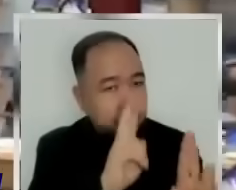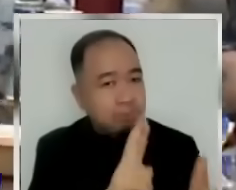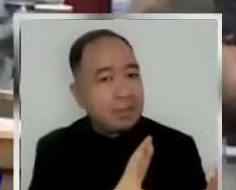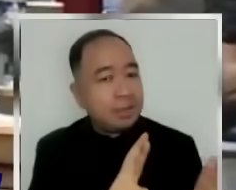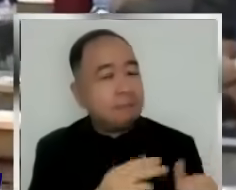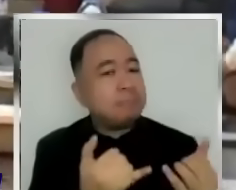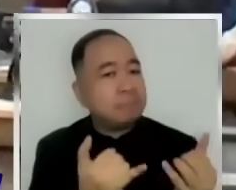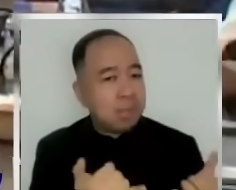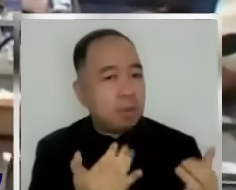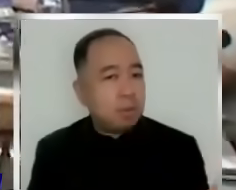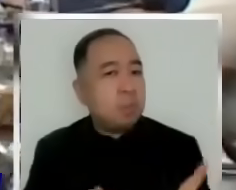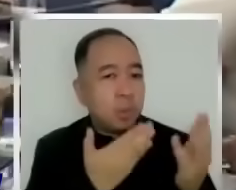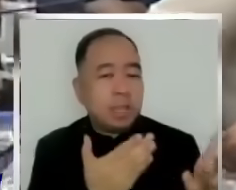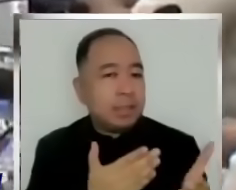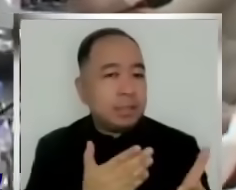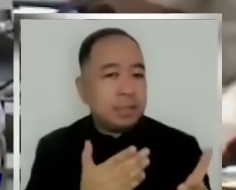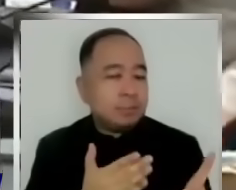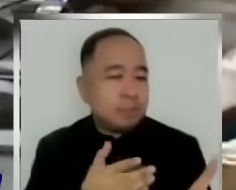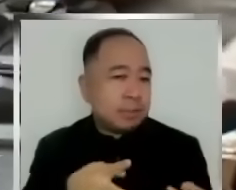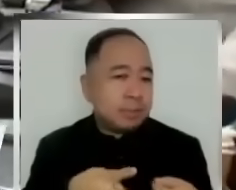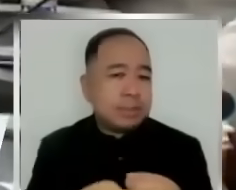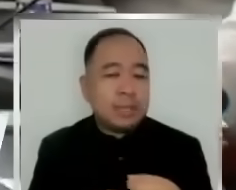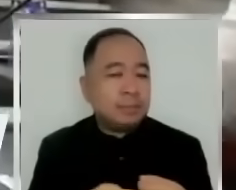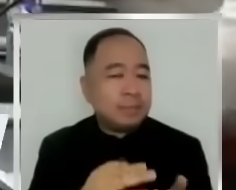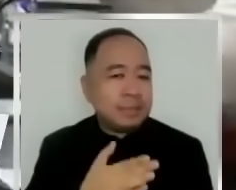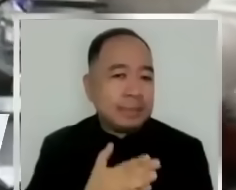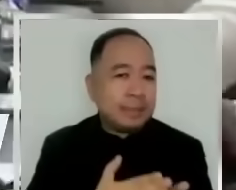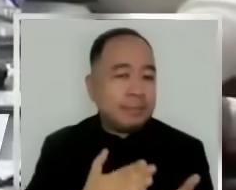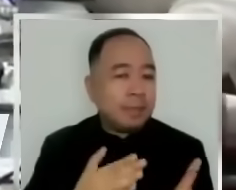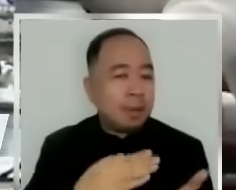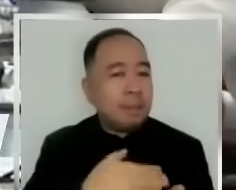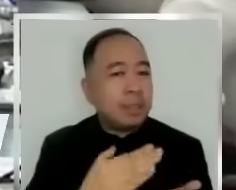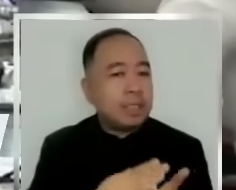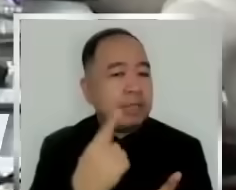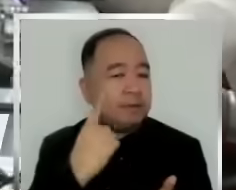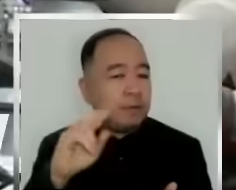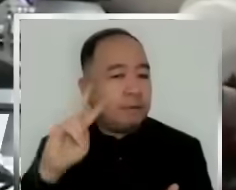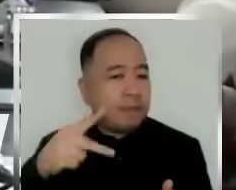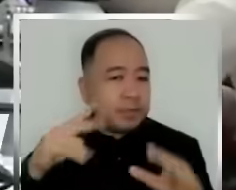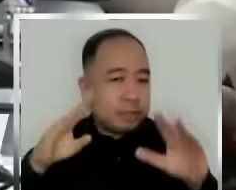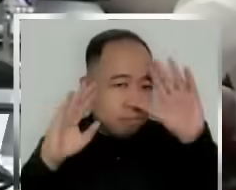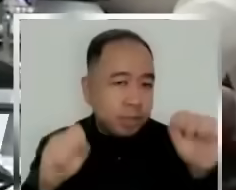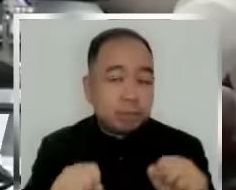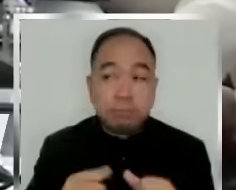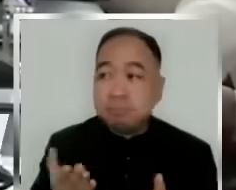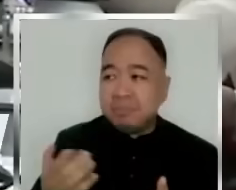terminate the budget of the Office of the Vice President. I object, Madam Chair. Motion duly seconded.